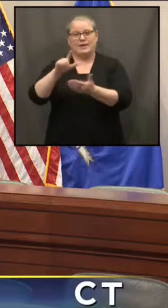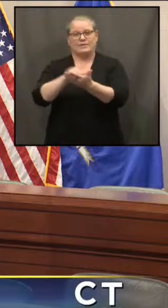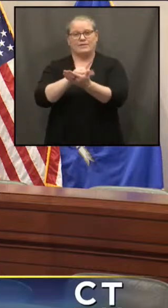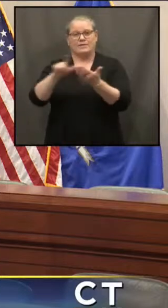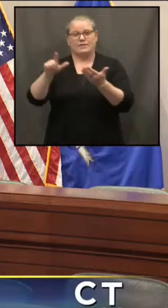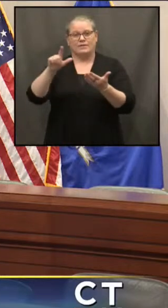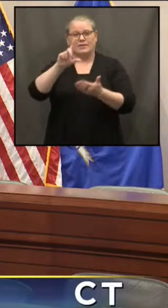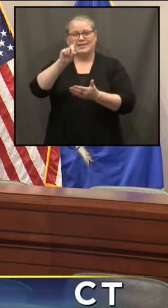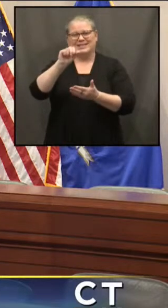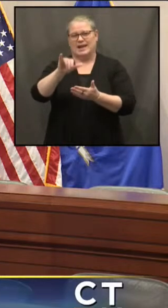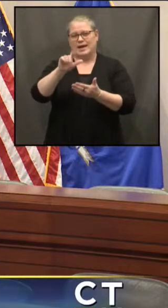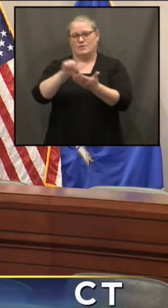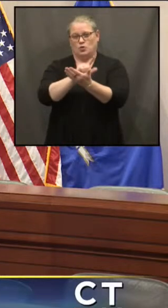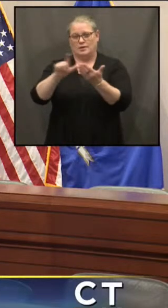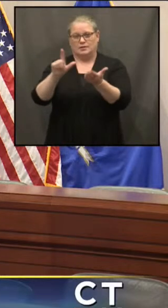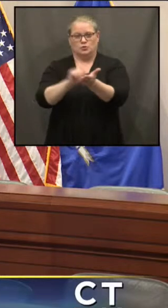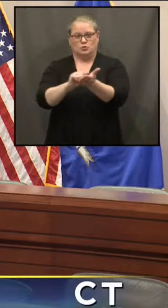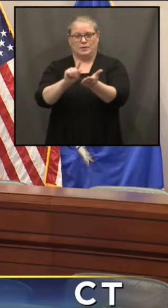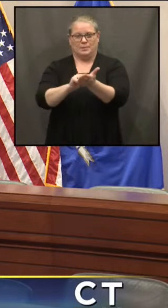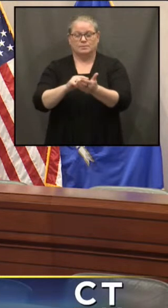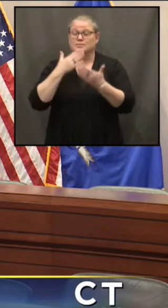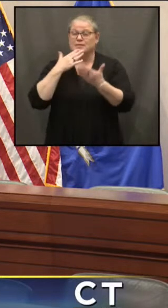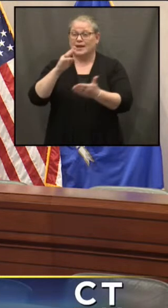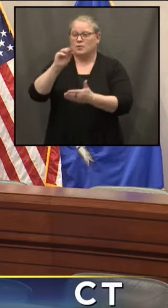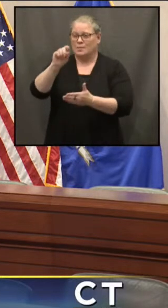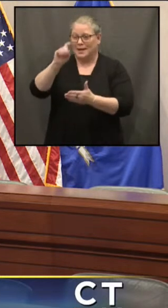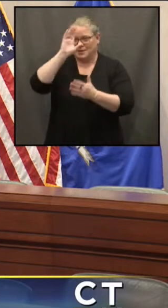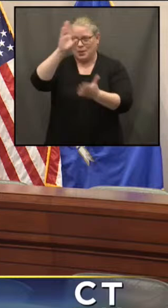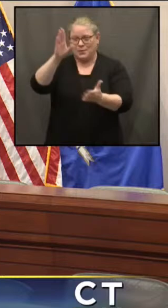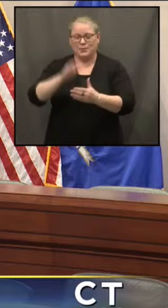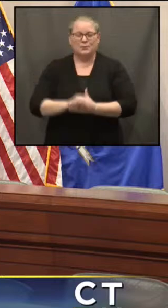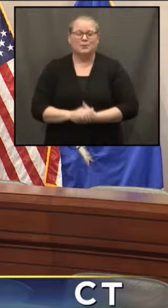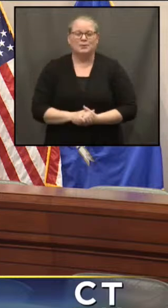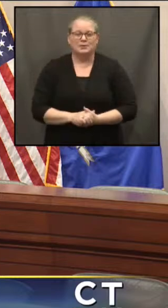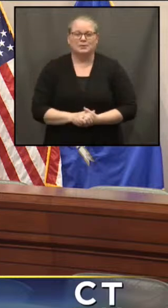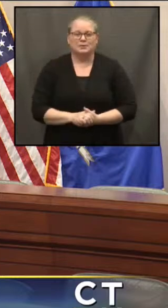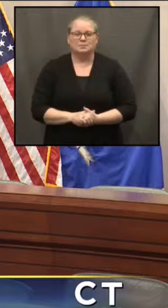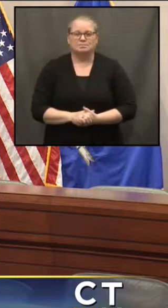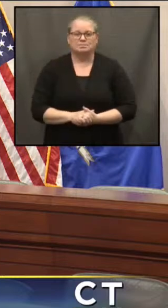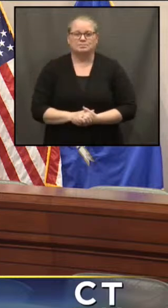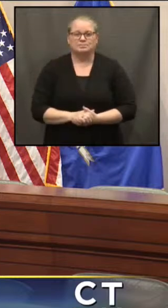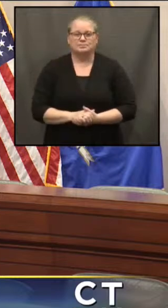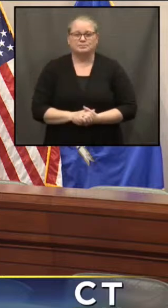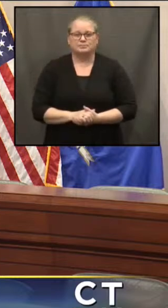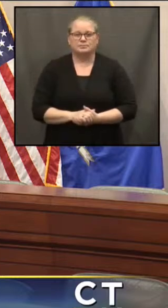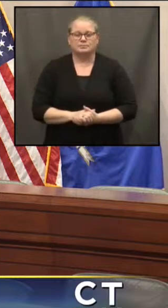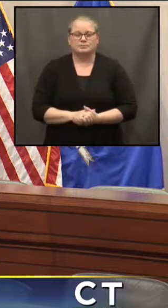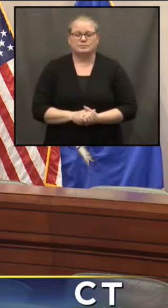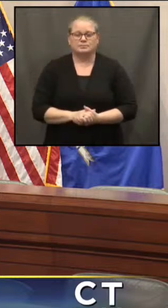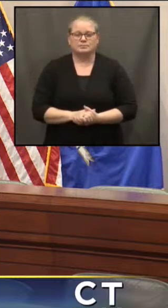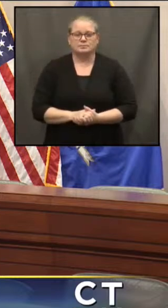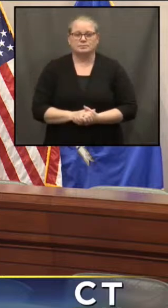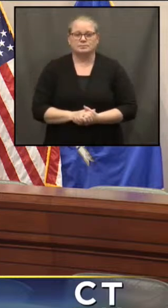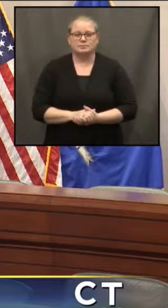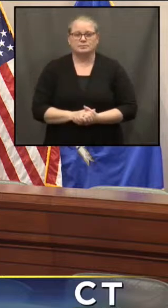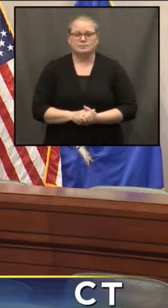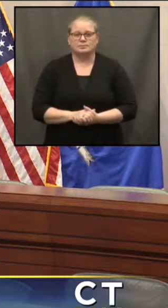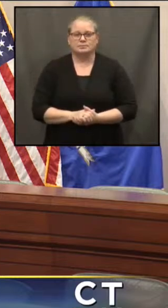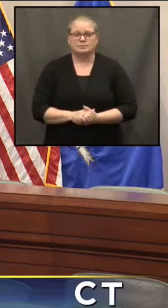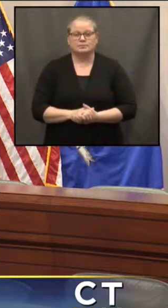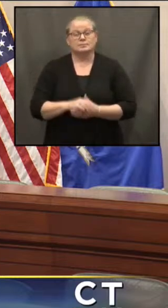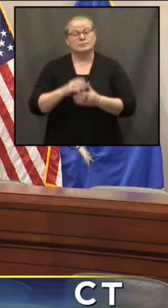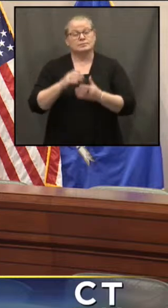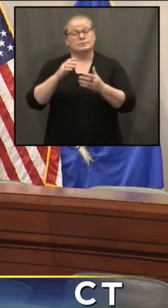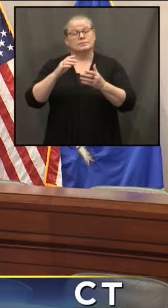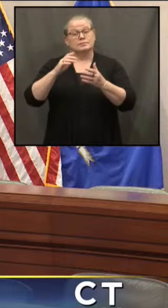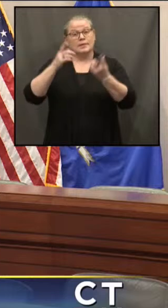Thanks, Max. Hi, everyone. It's Sten with the day. Has the increased spread affected schools in the same way